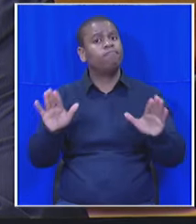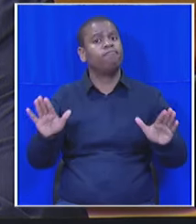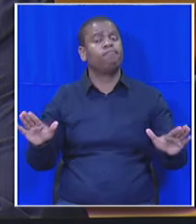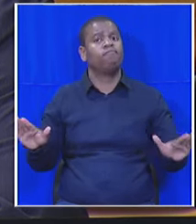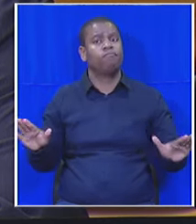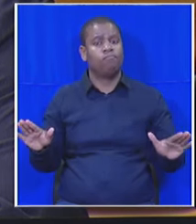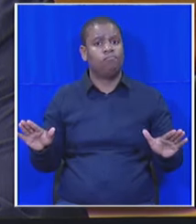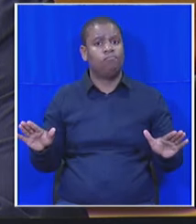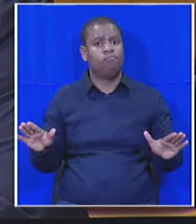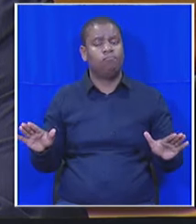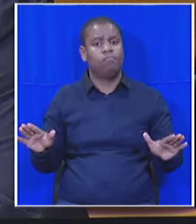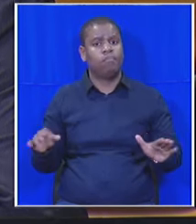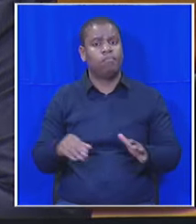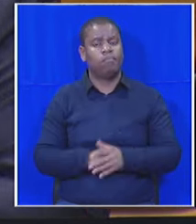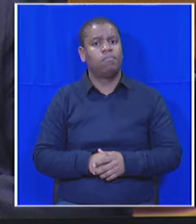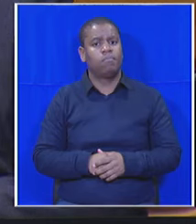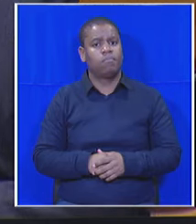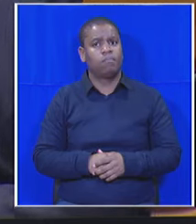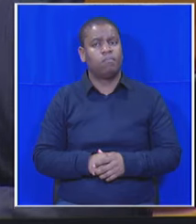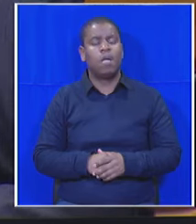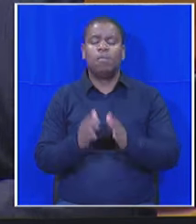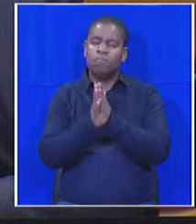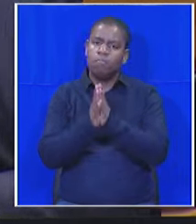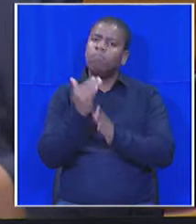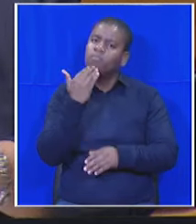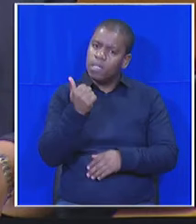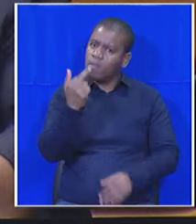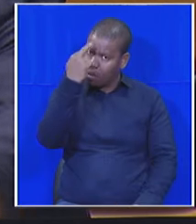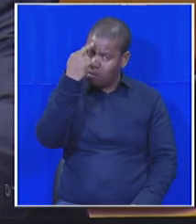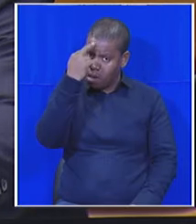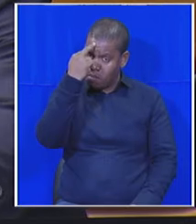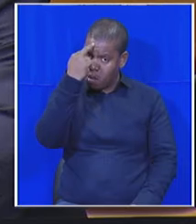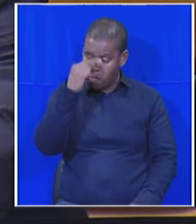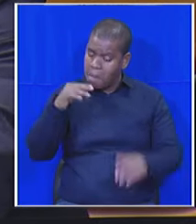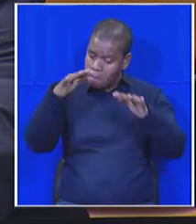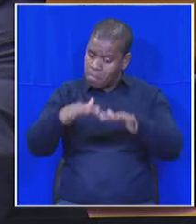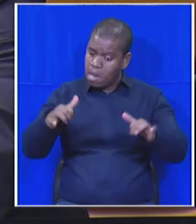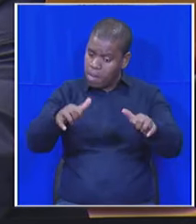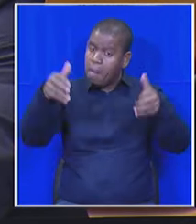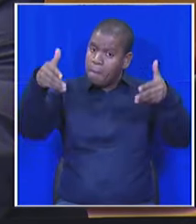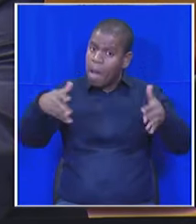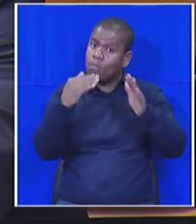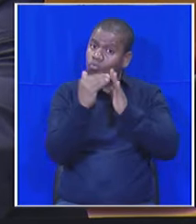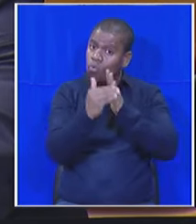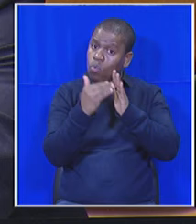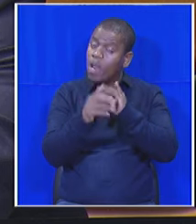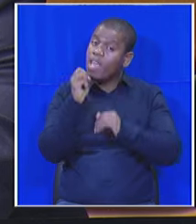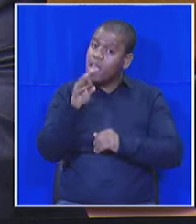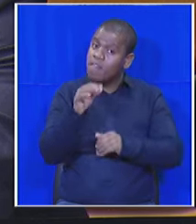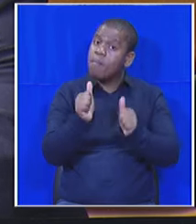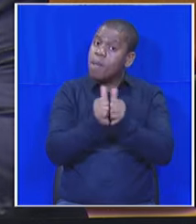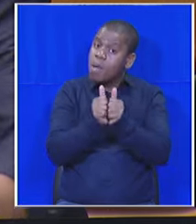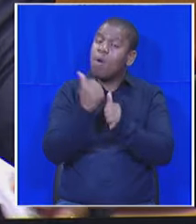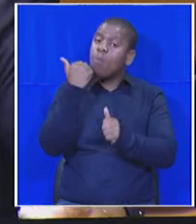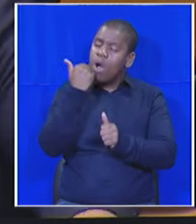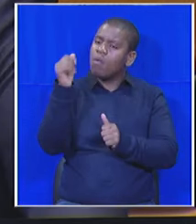Honorable members, can I remind you again of the rules of the House? If a member wants to ask